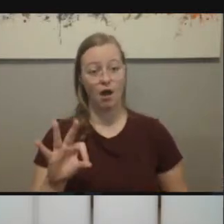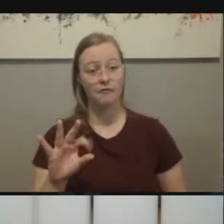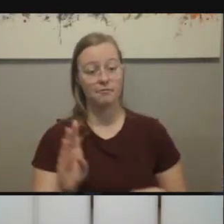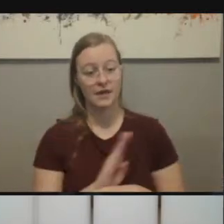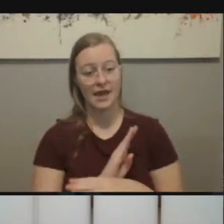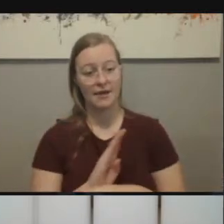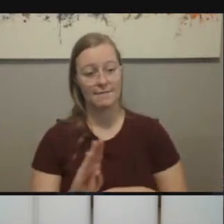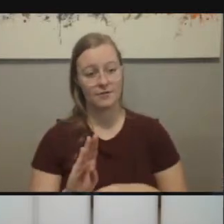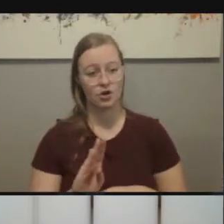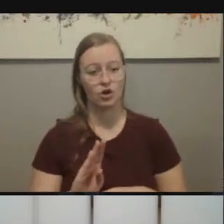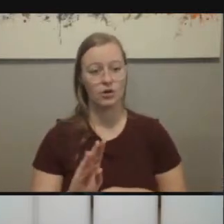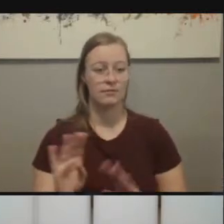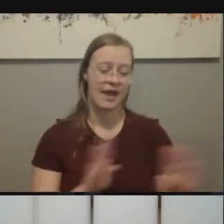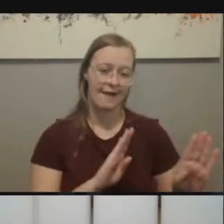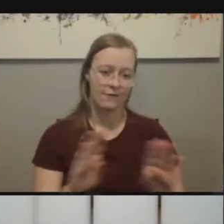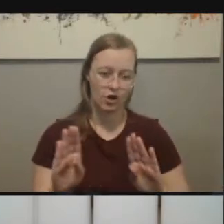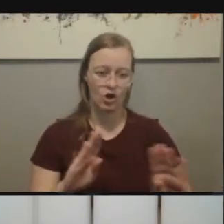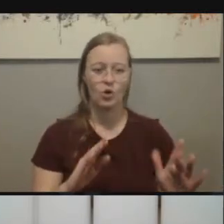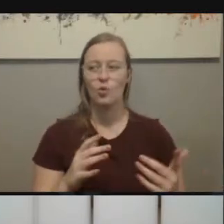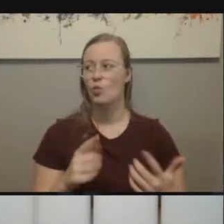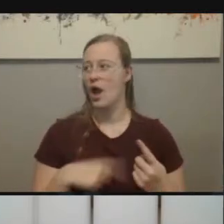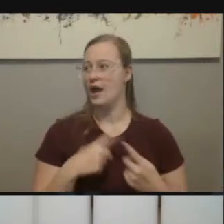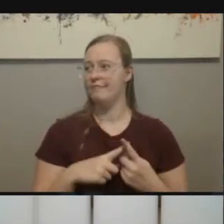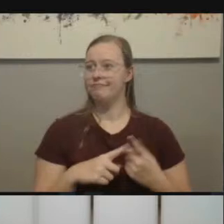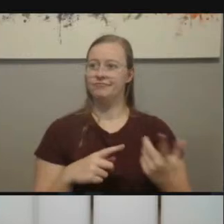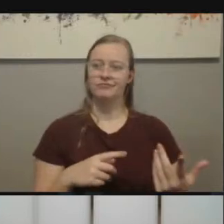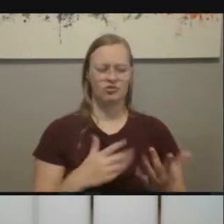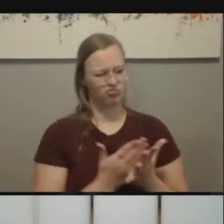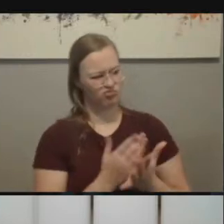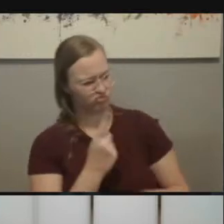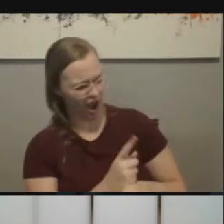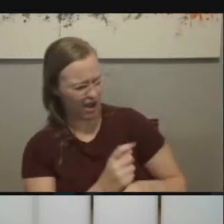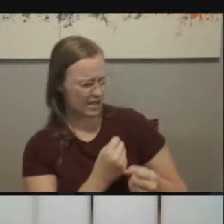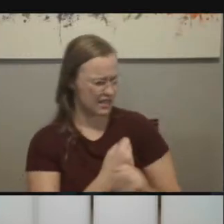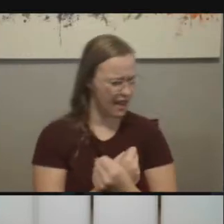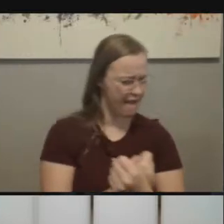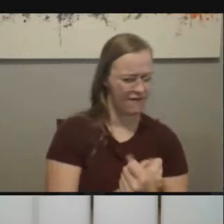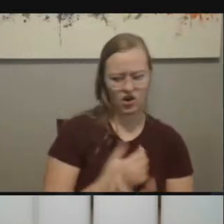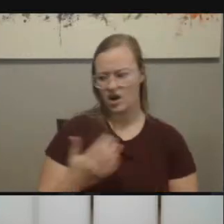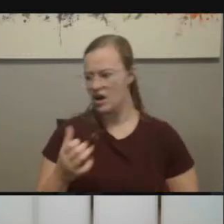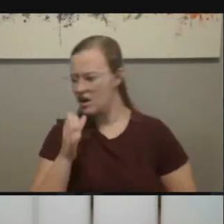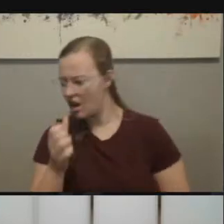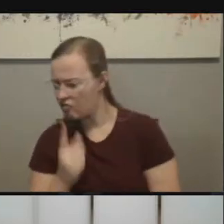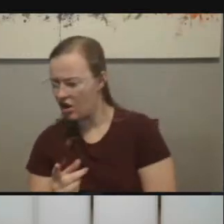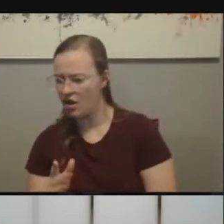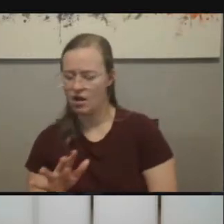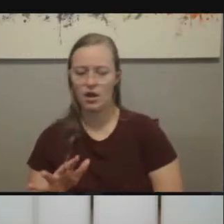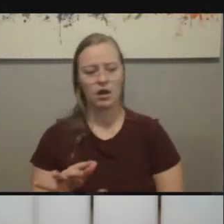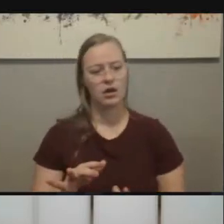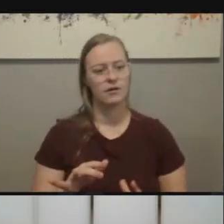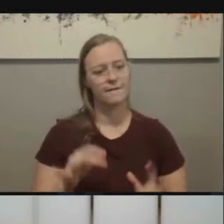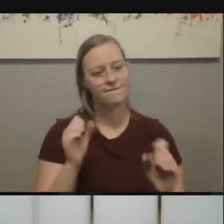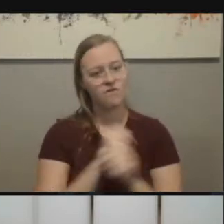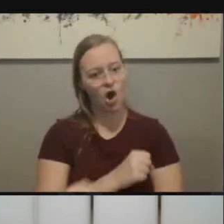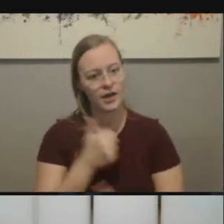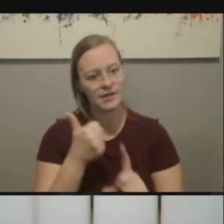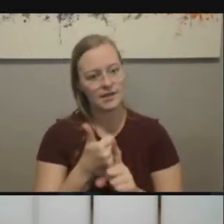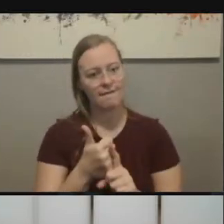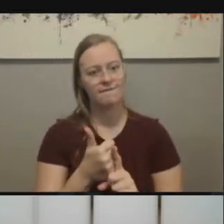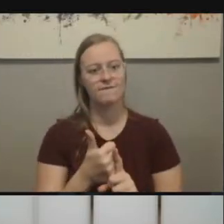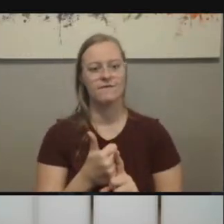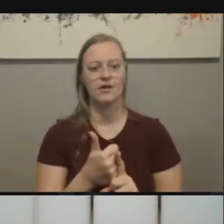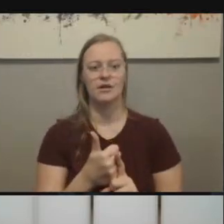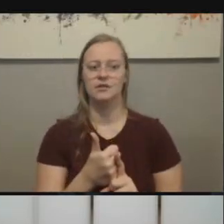debate over the rightness of slavery in a nation that thought itself endowed by